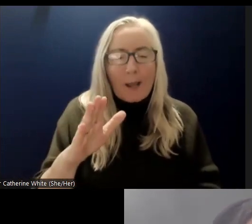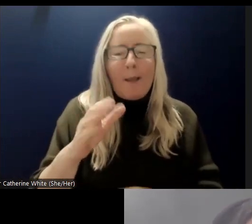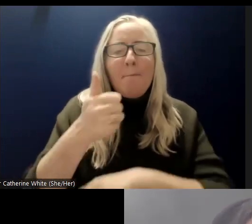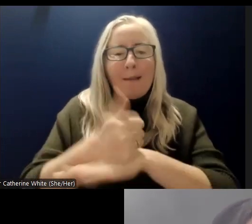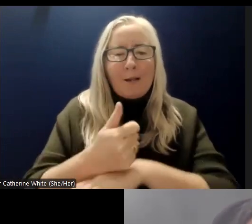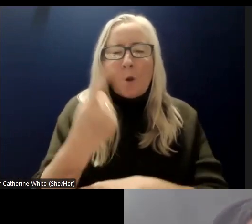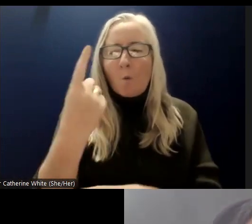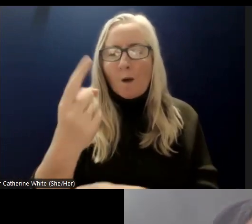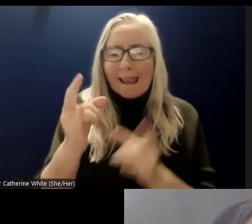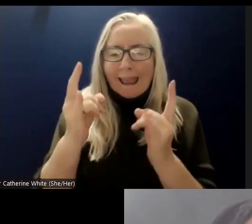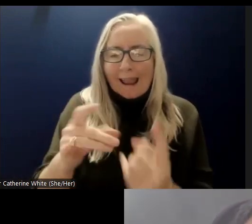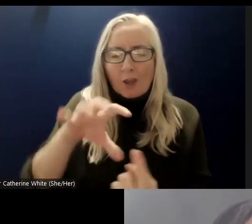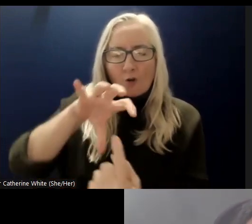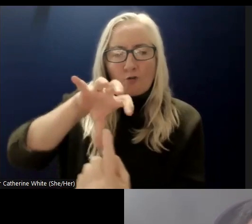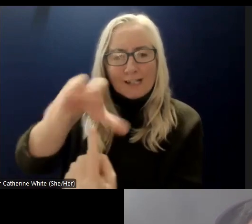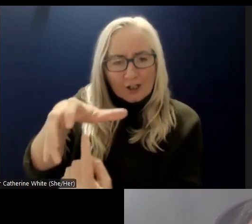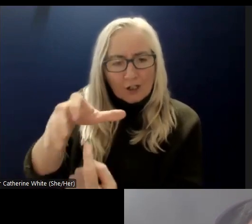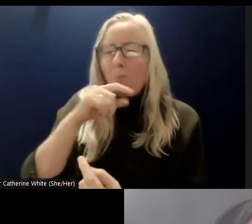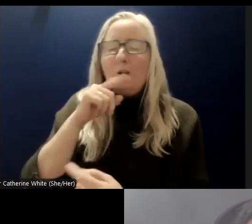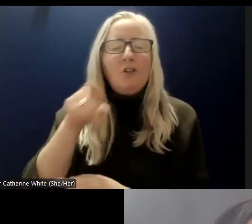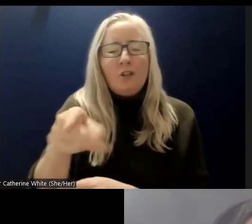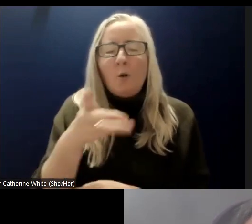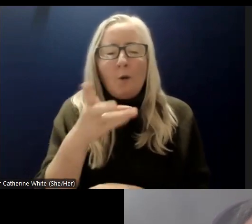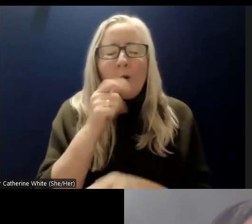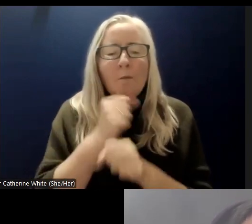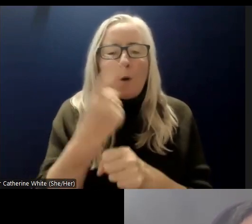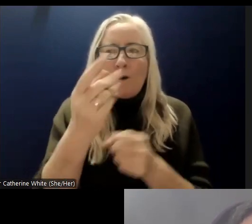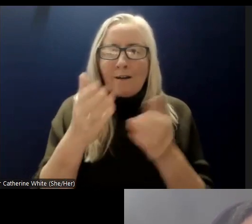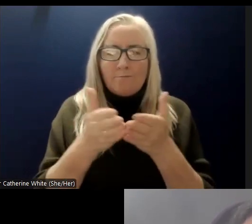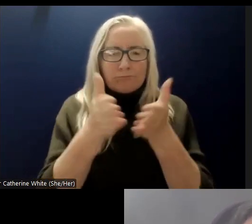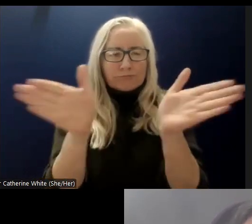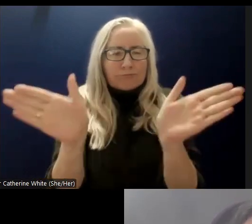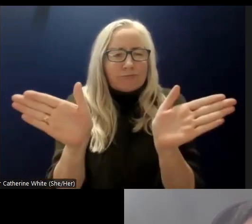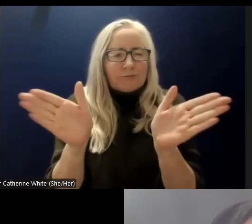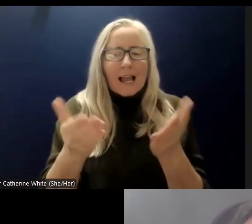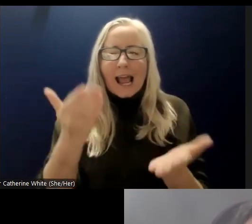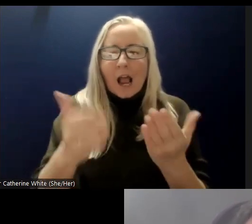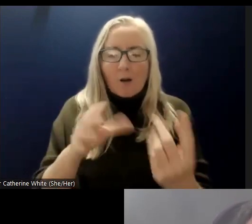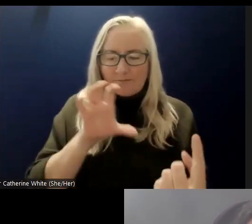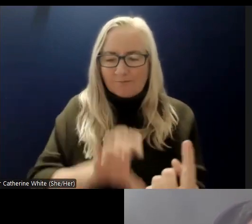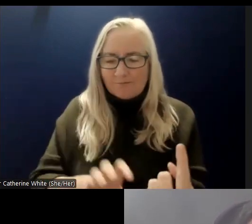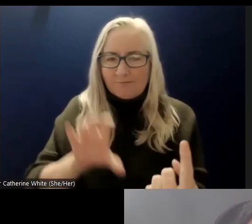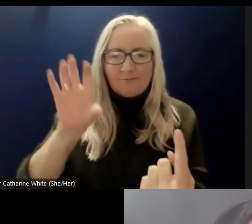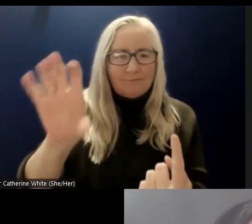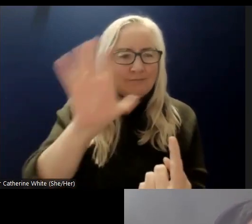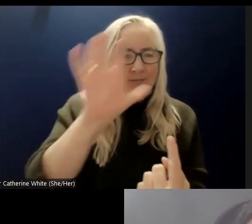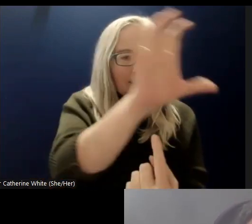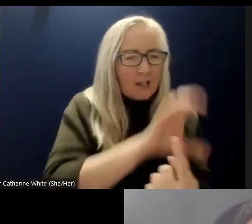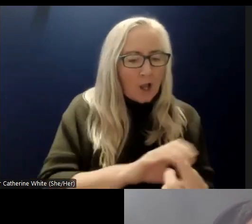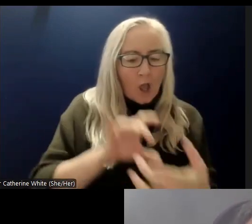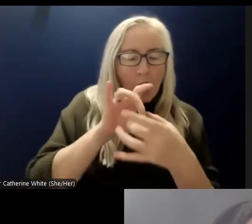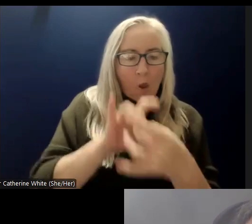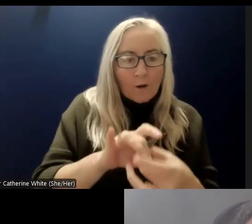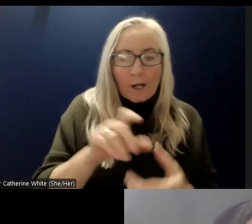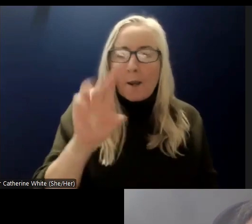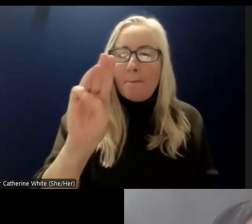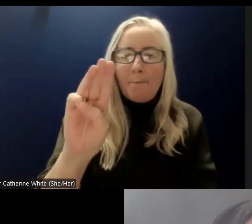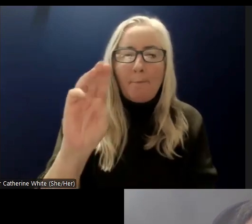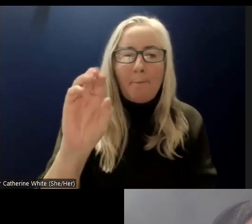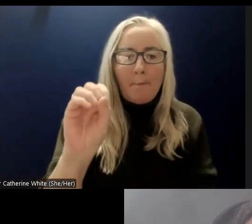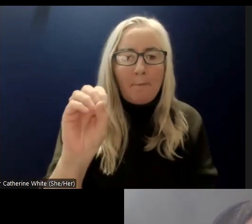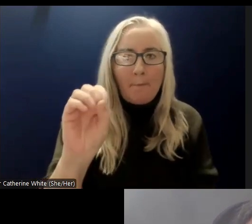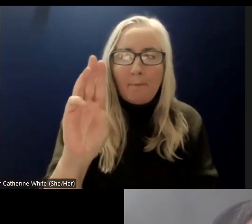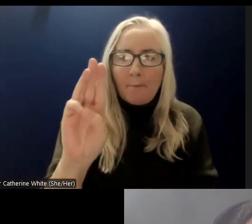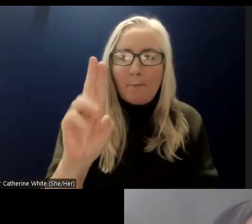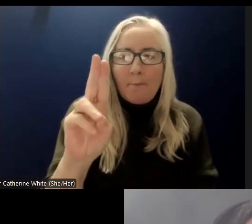region, she's going to talk more broadly about the approach that the health regions are taking with population-based